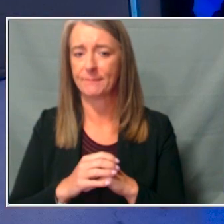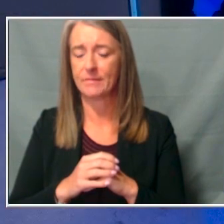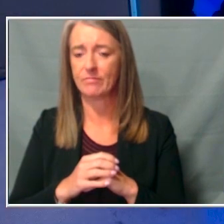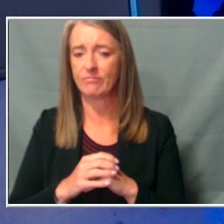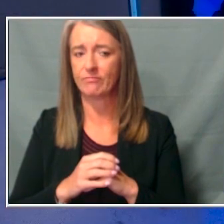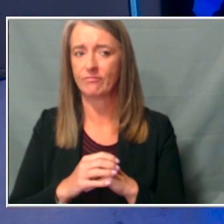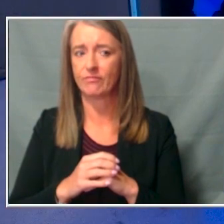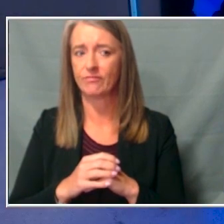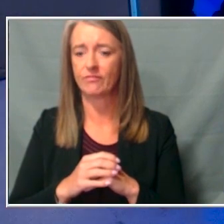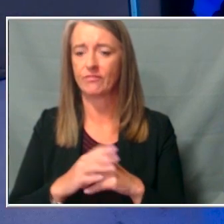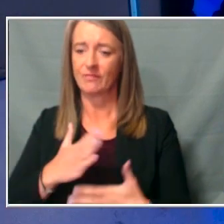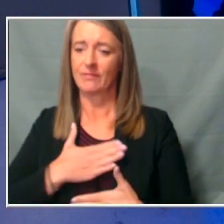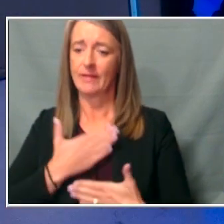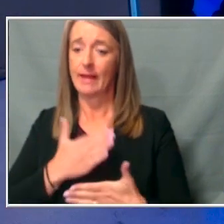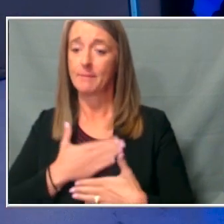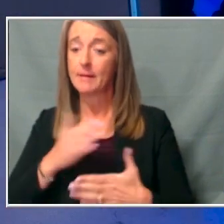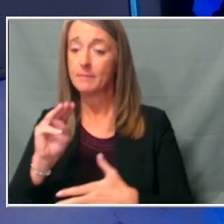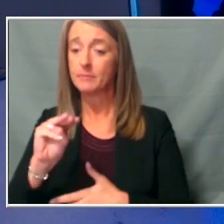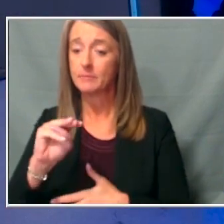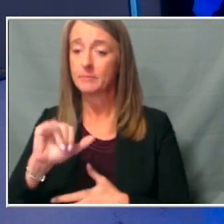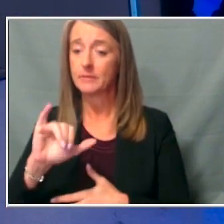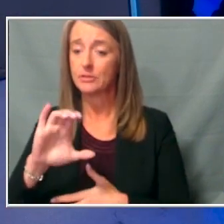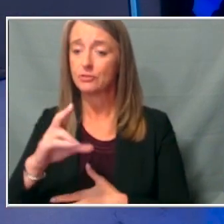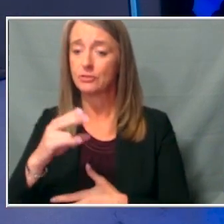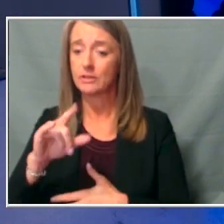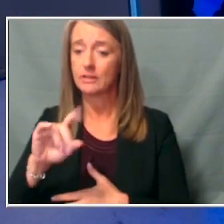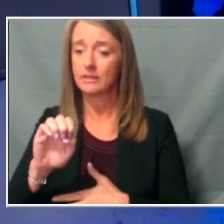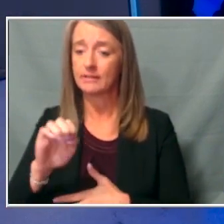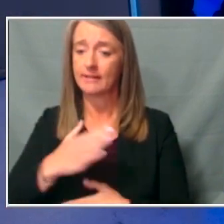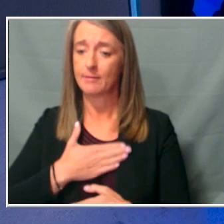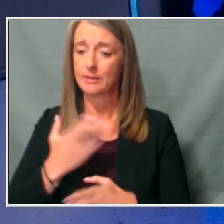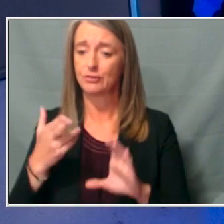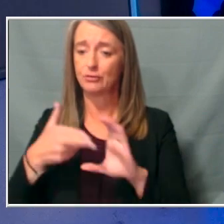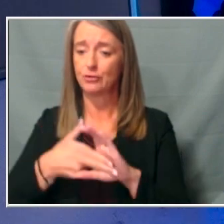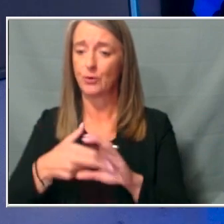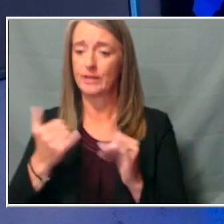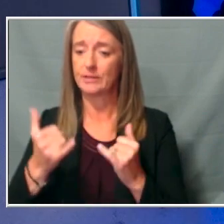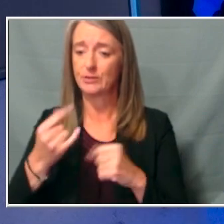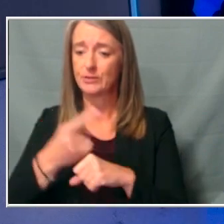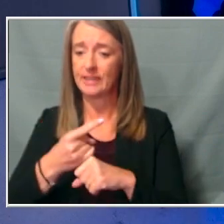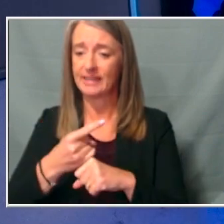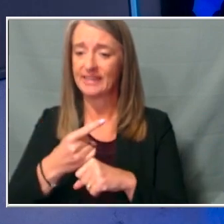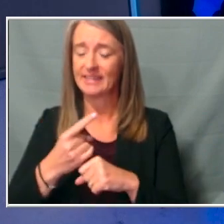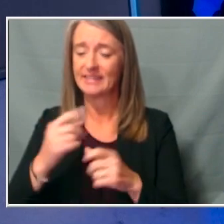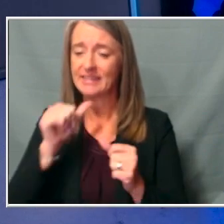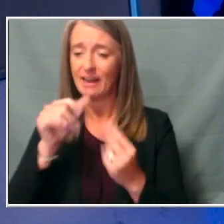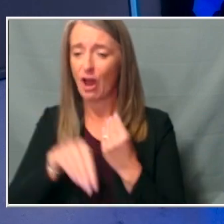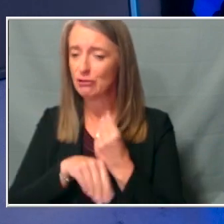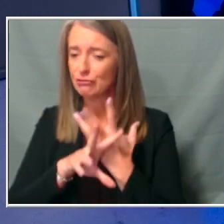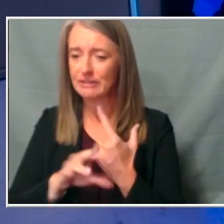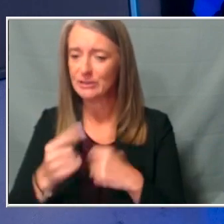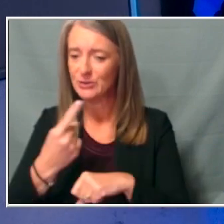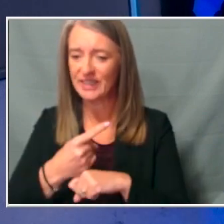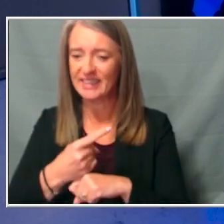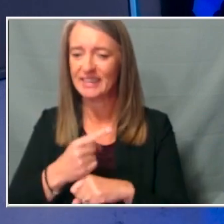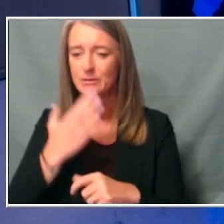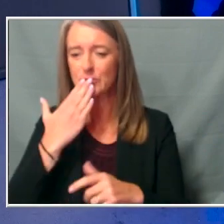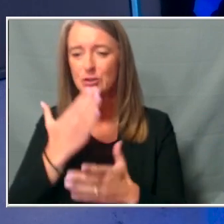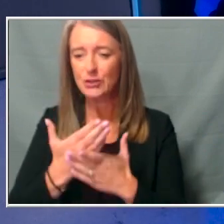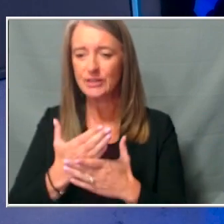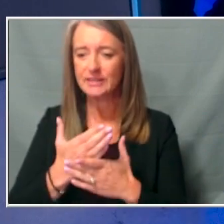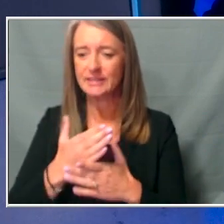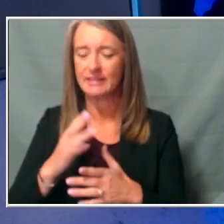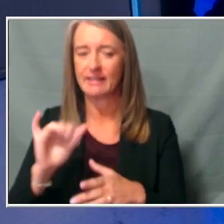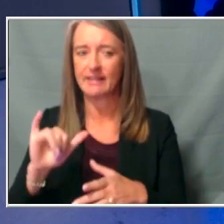And we are so glad that Michelle is able to join us here in studio, not on screen today. How are you? I am doing good. That